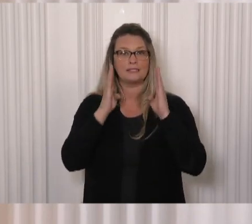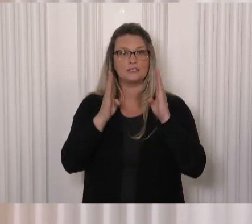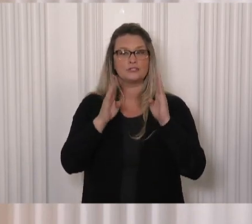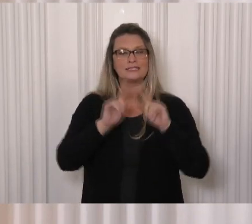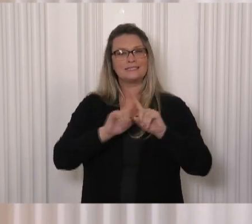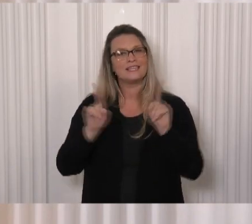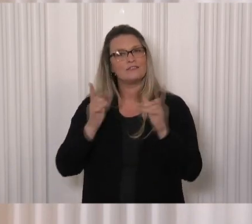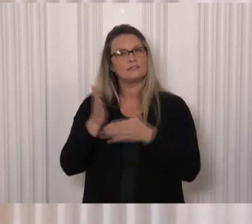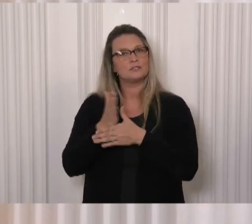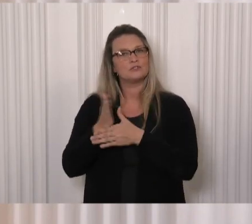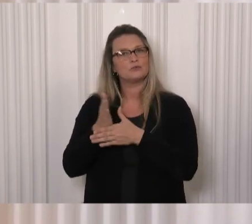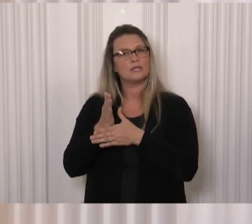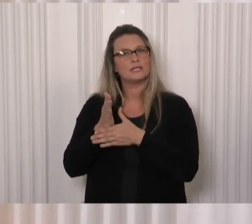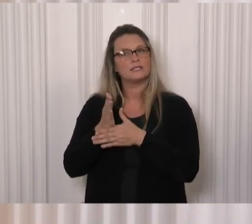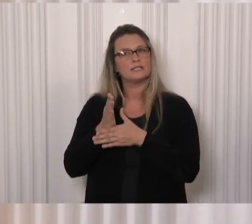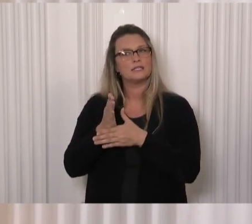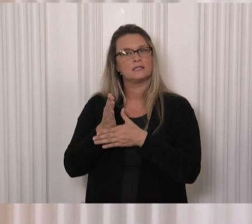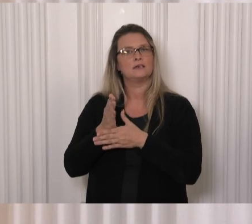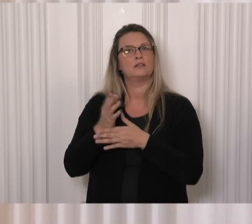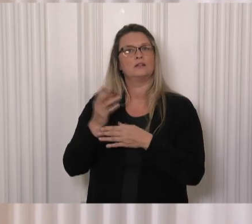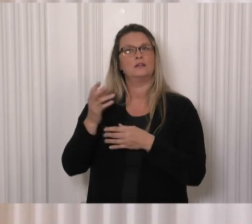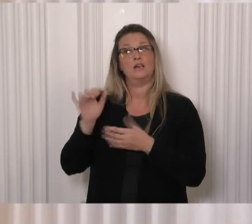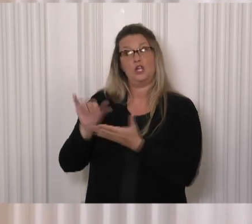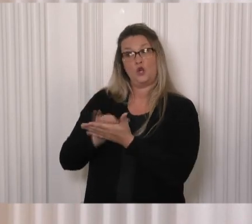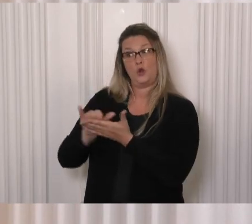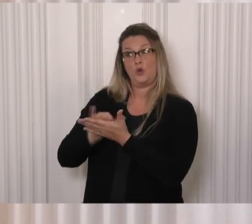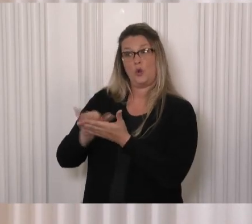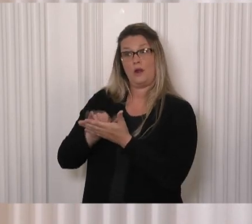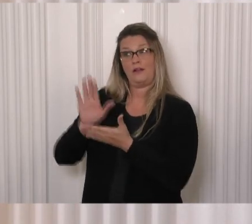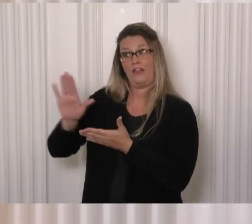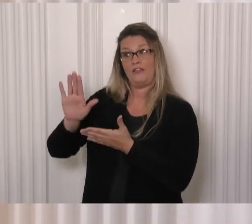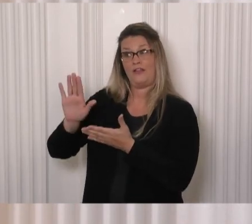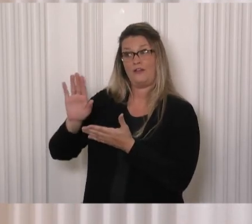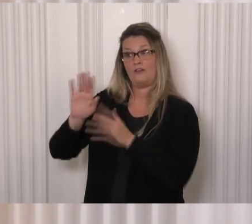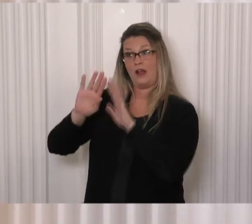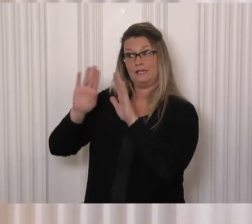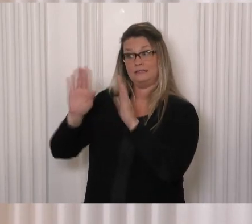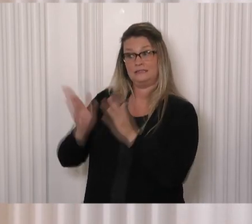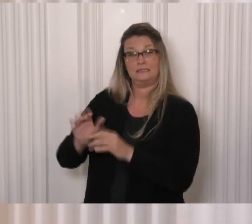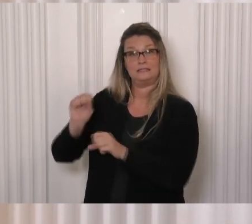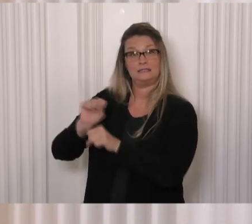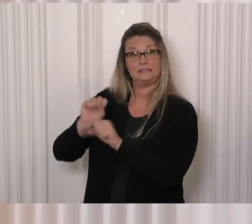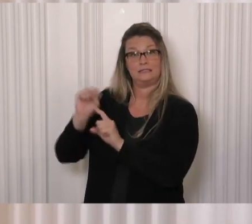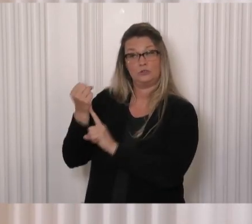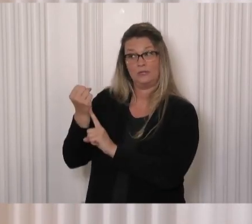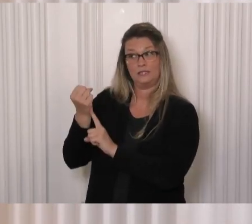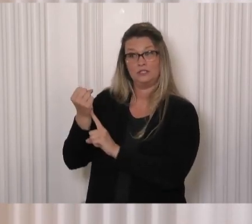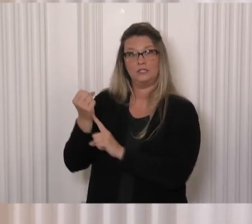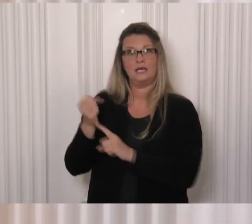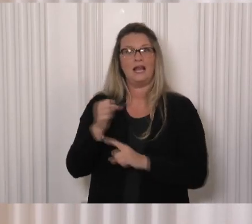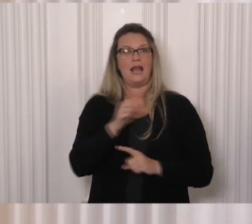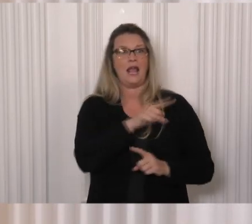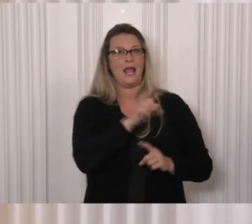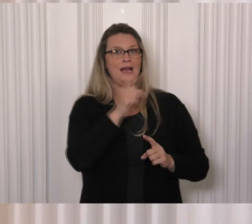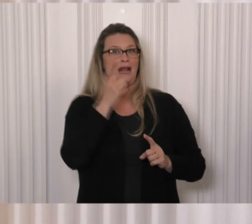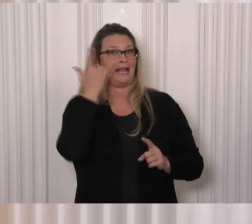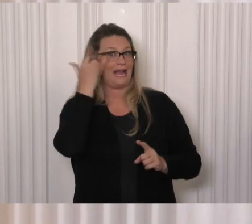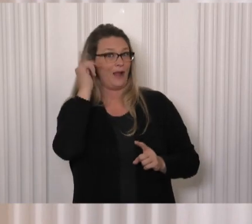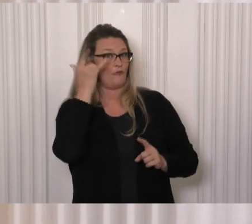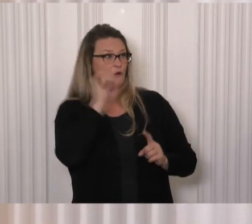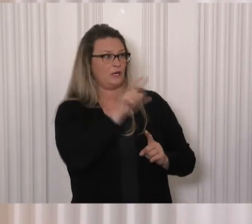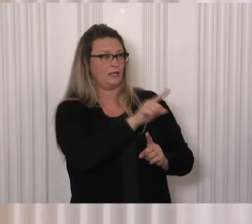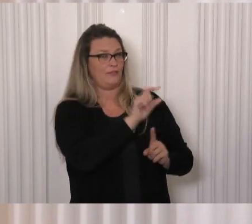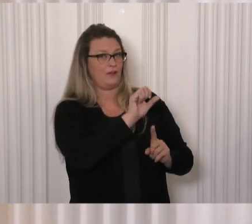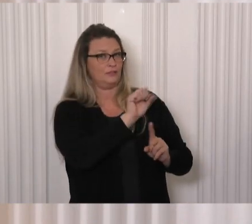difference between the strategy that New York took and our other very populated state, California, took. And